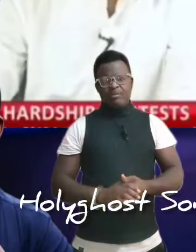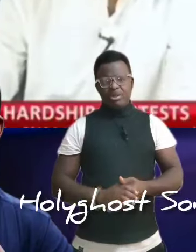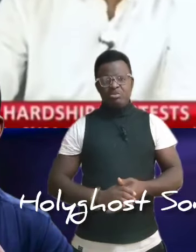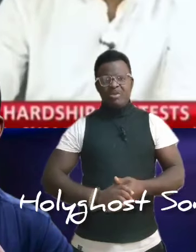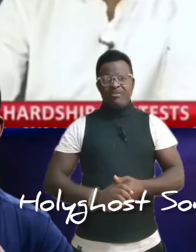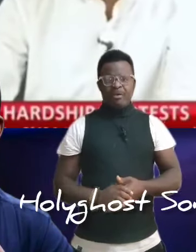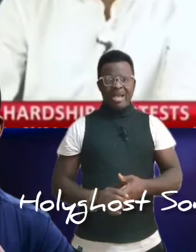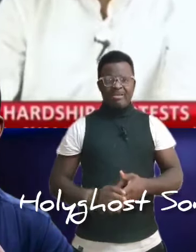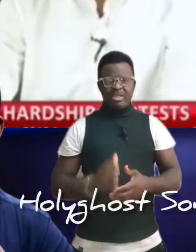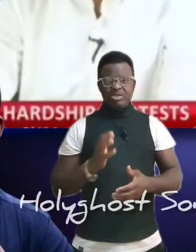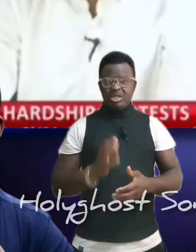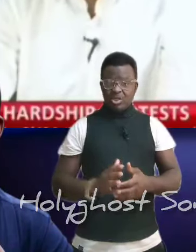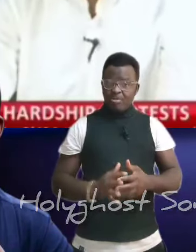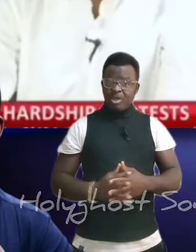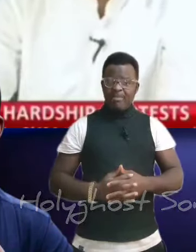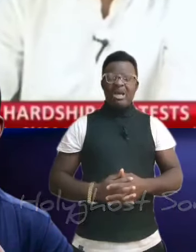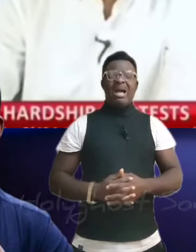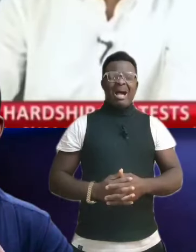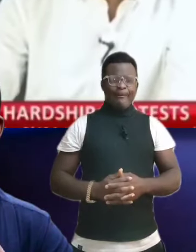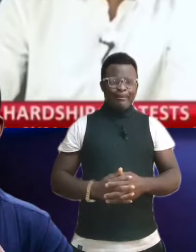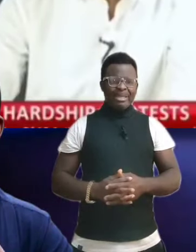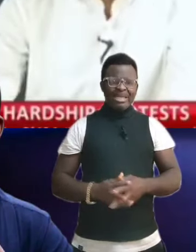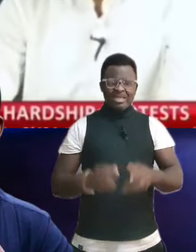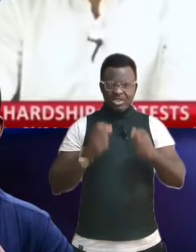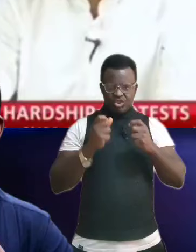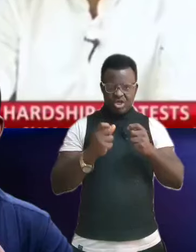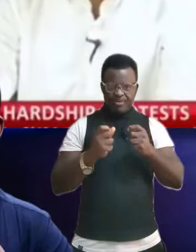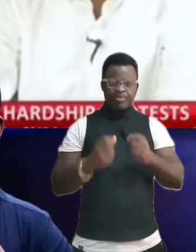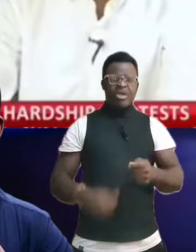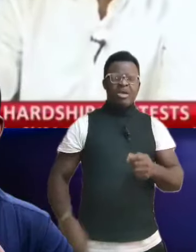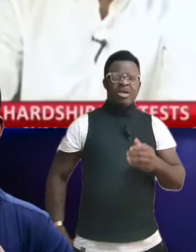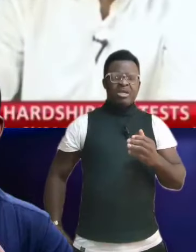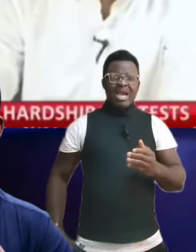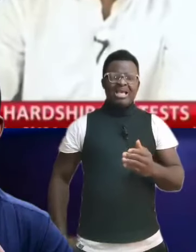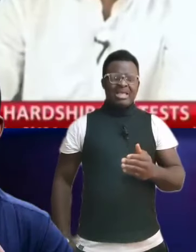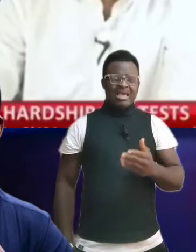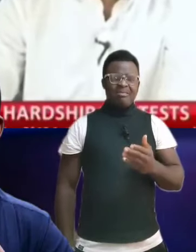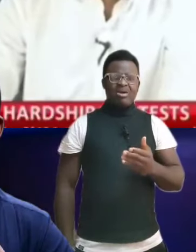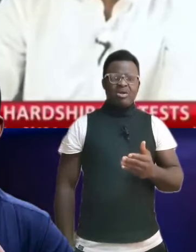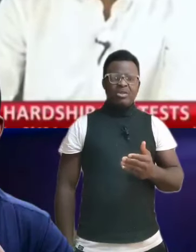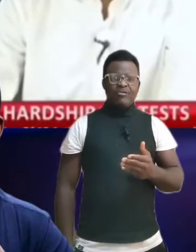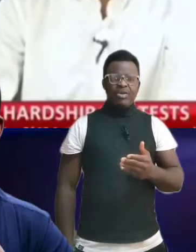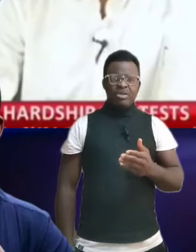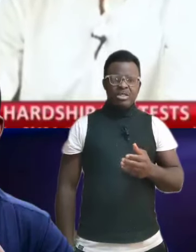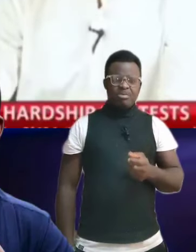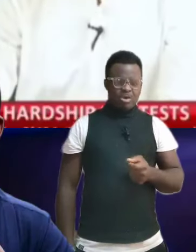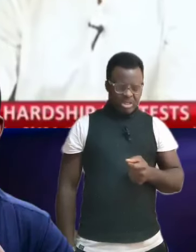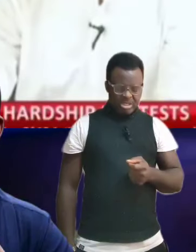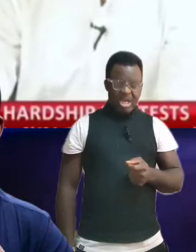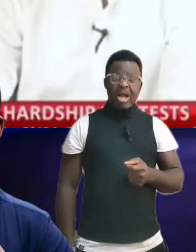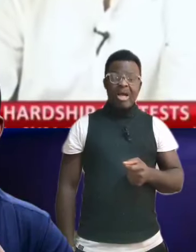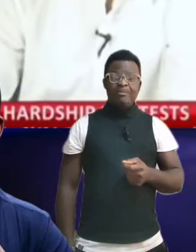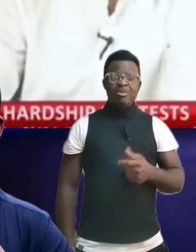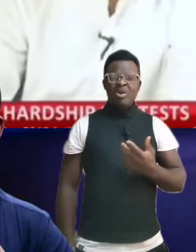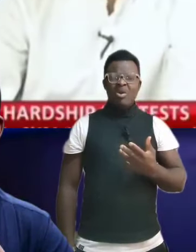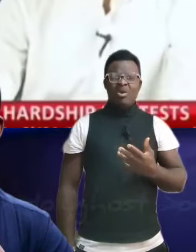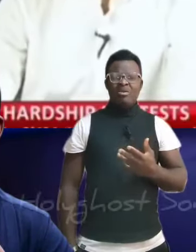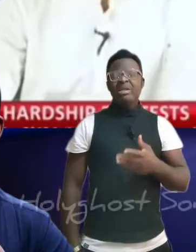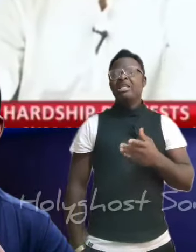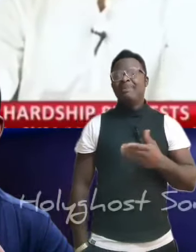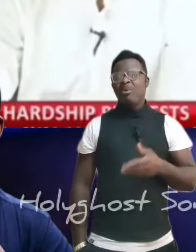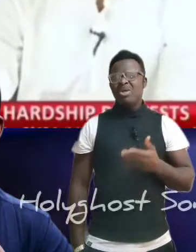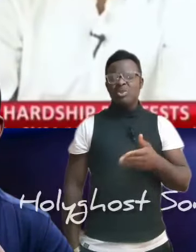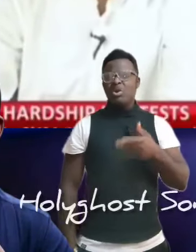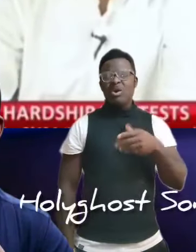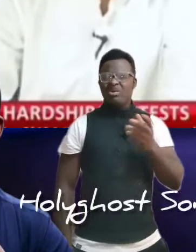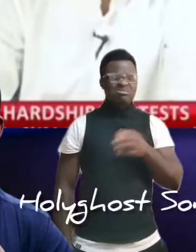This was the reason. Go and check all through history. Look at what has just happened in Bangladesh. Senseless politicians behaving